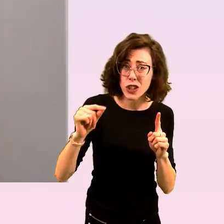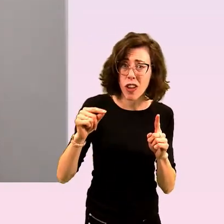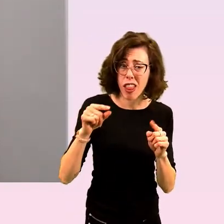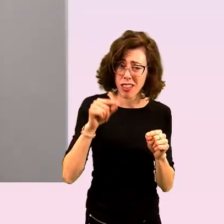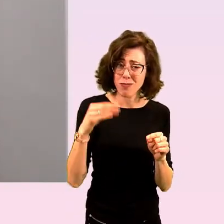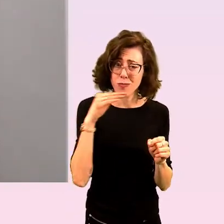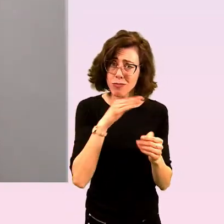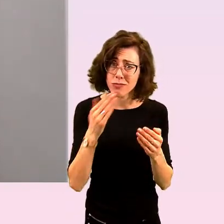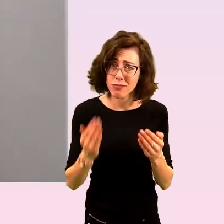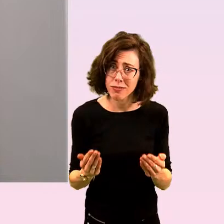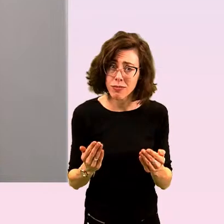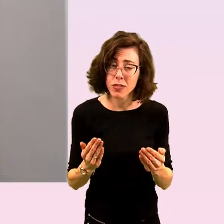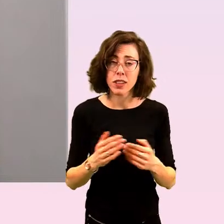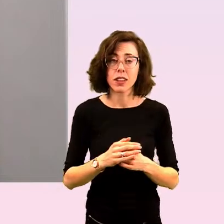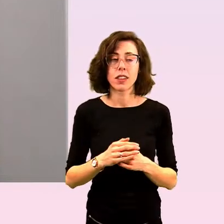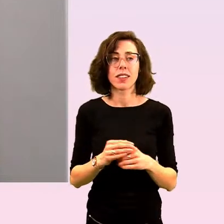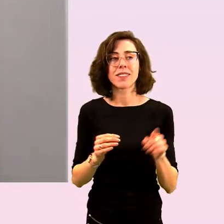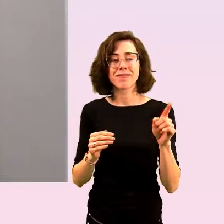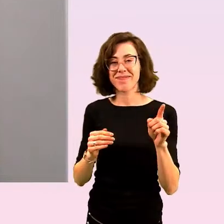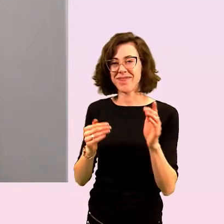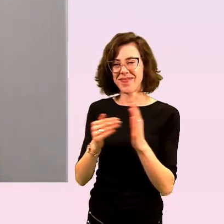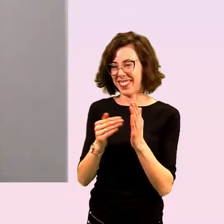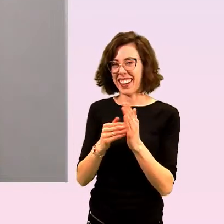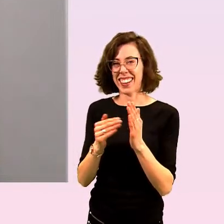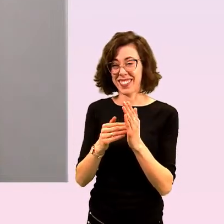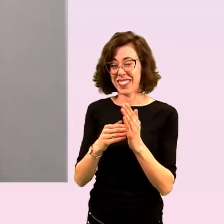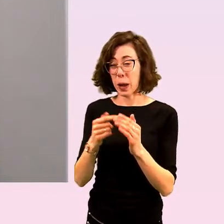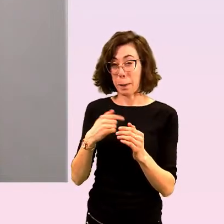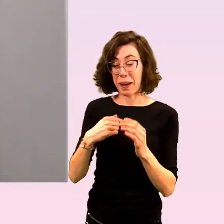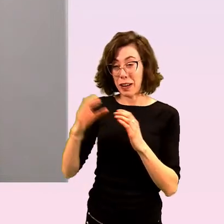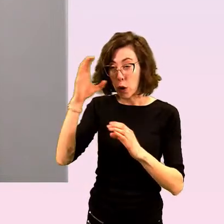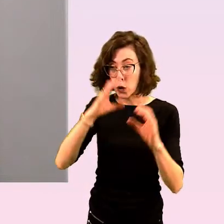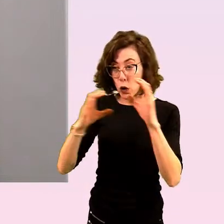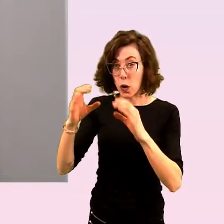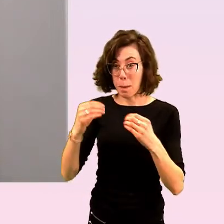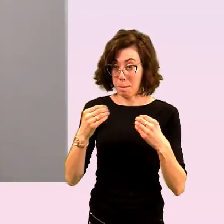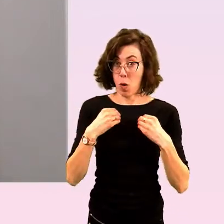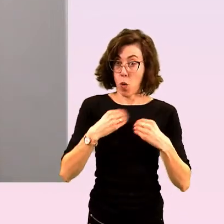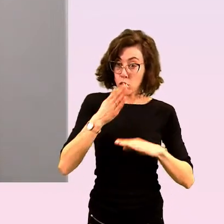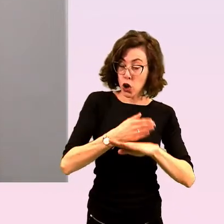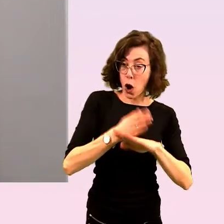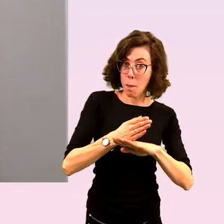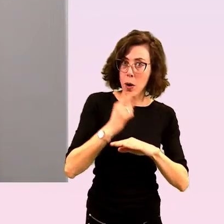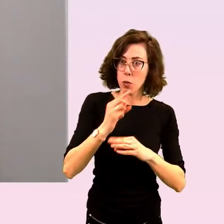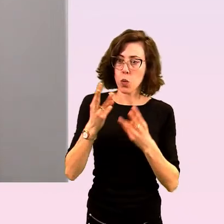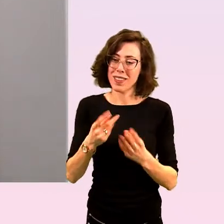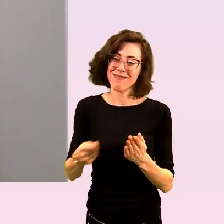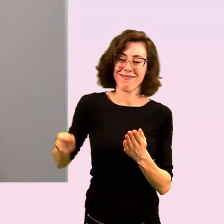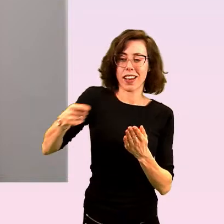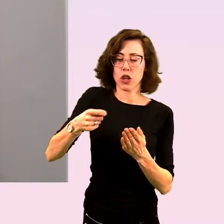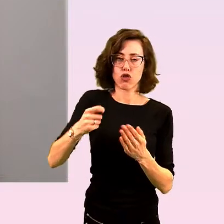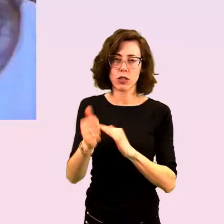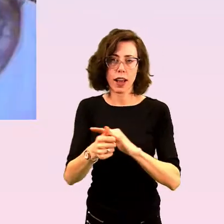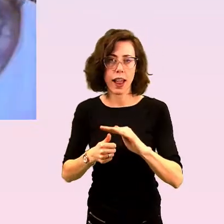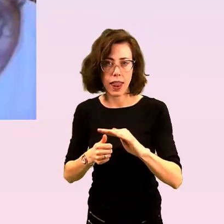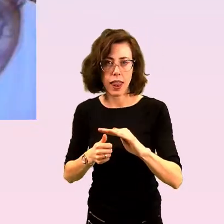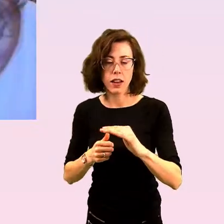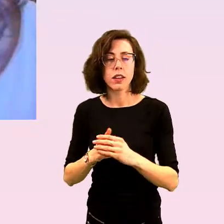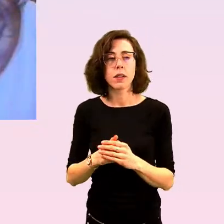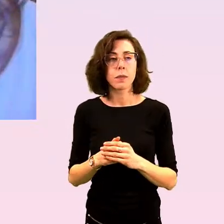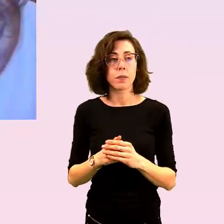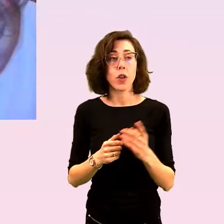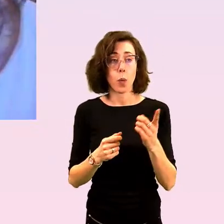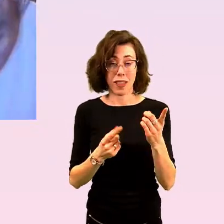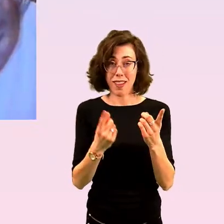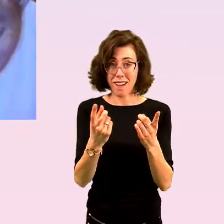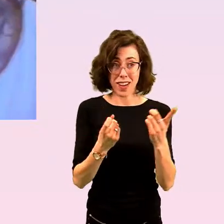Absolutely, and that's exactly what I did with the eCollege. I was looking for something that could upskill within my area of expertise. I'm going to invite both Shauna and Siobhan back into